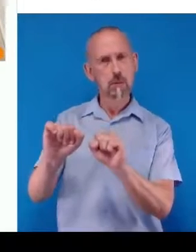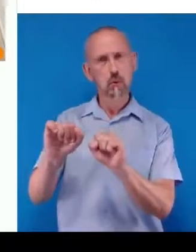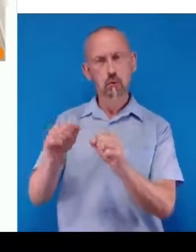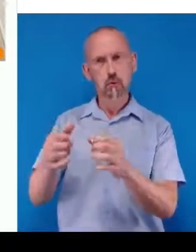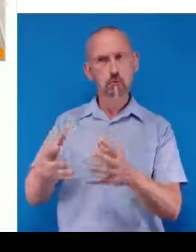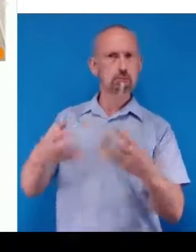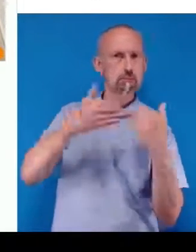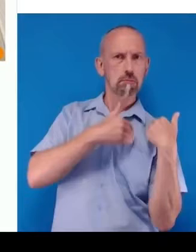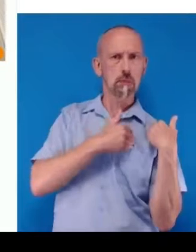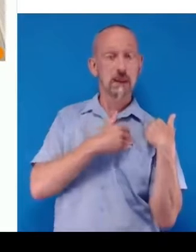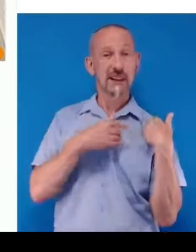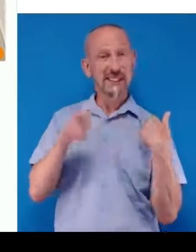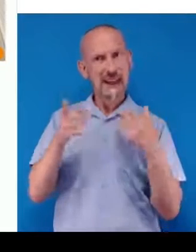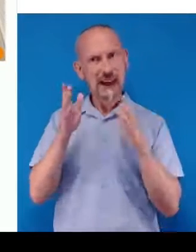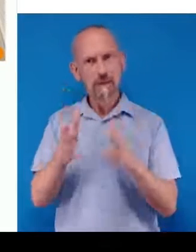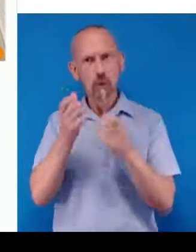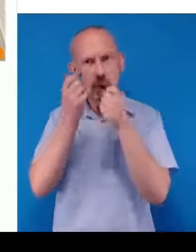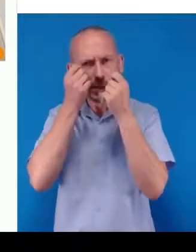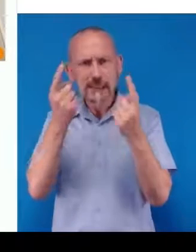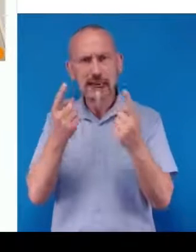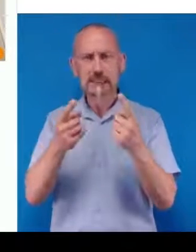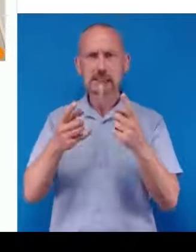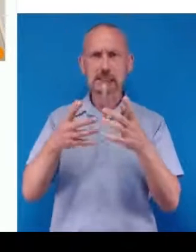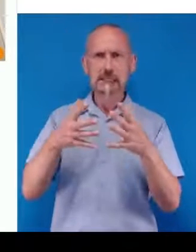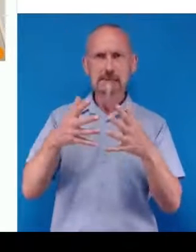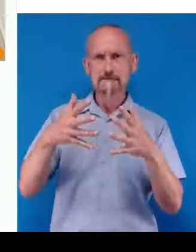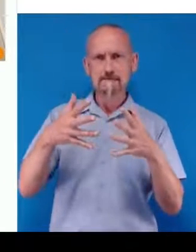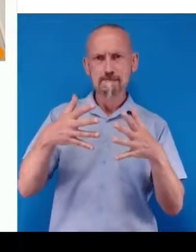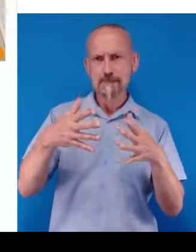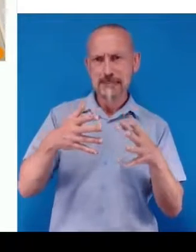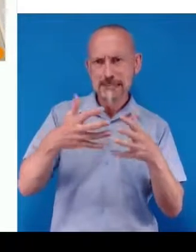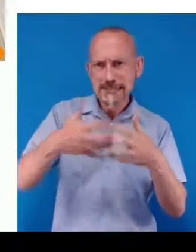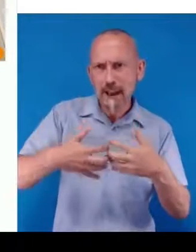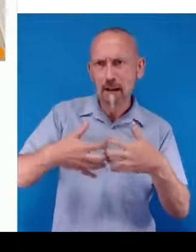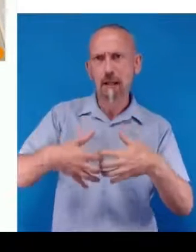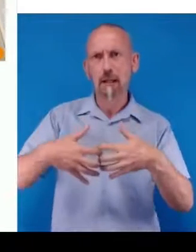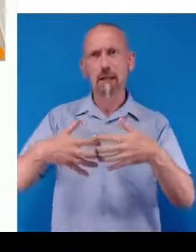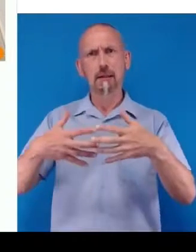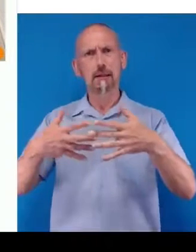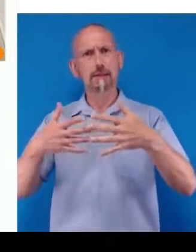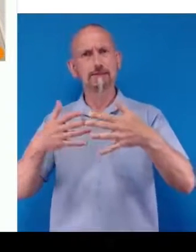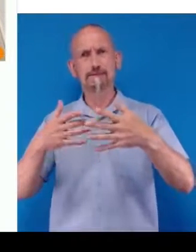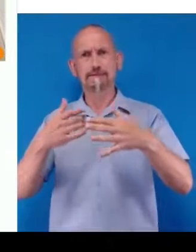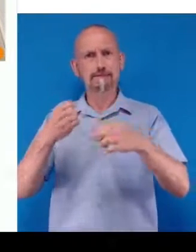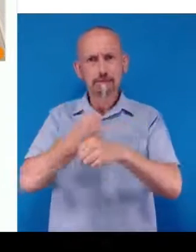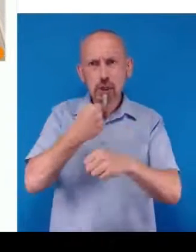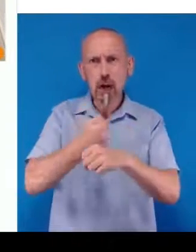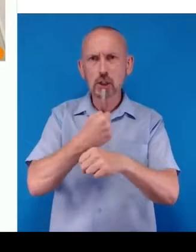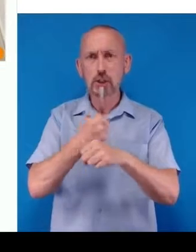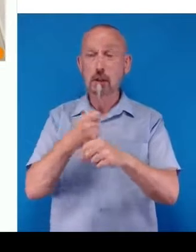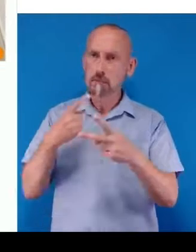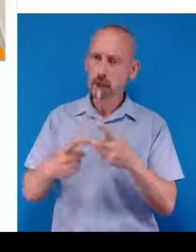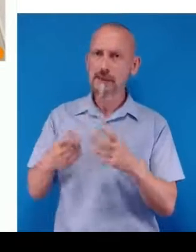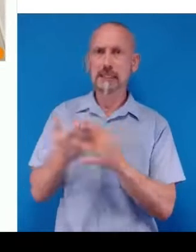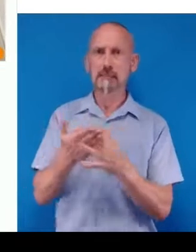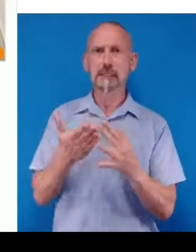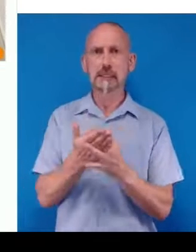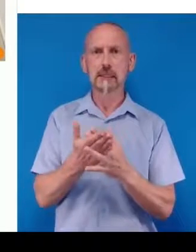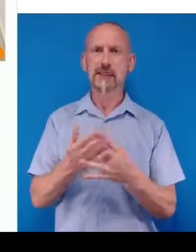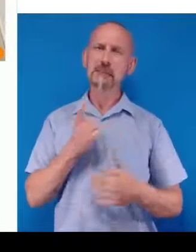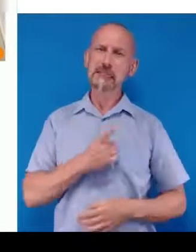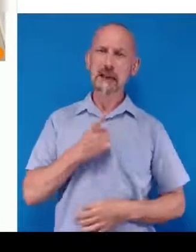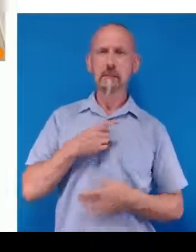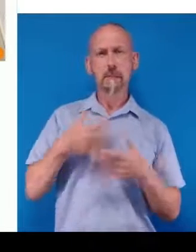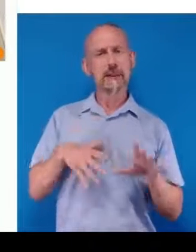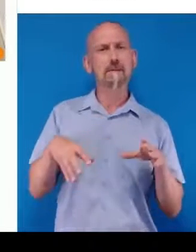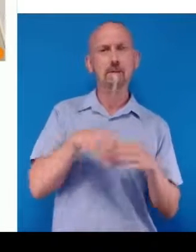the accessibility field for 30 years, and I learn stuff every day. Dan's been doing it 15 years because he's a spring chicken.